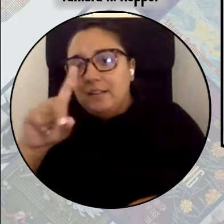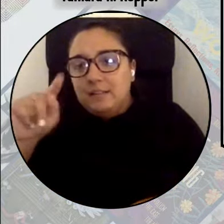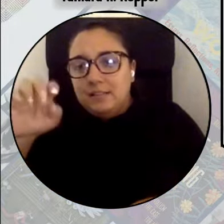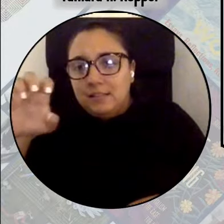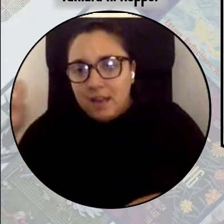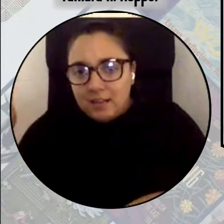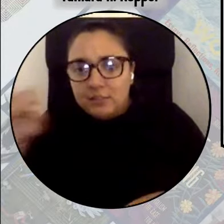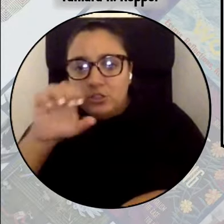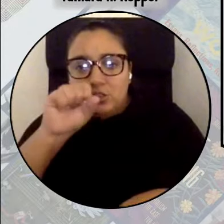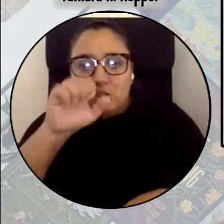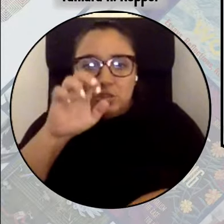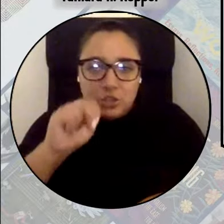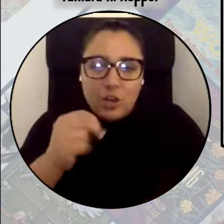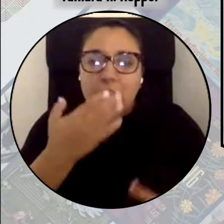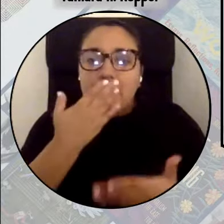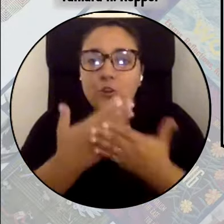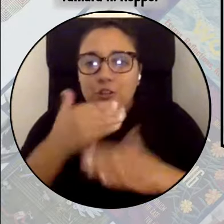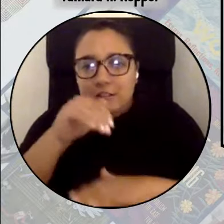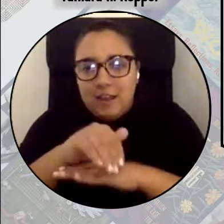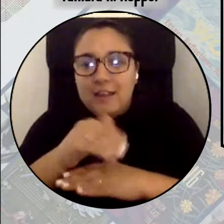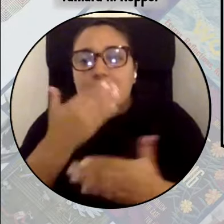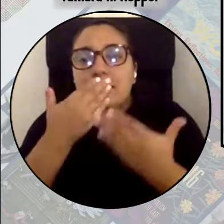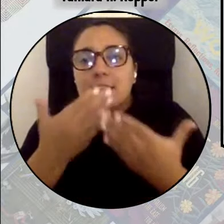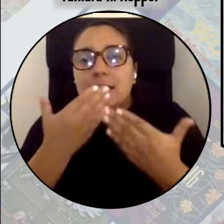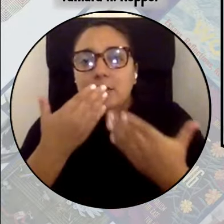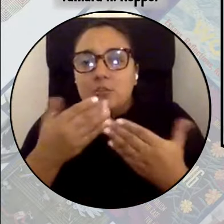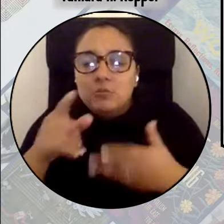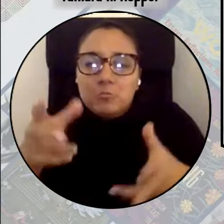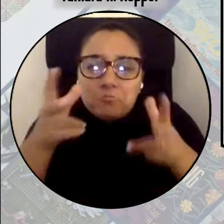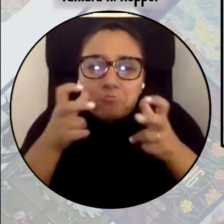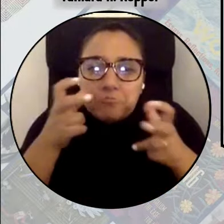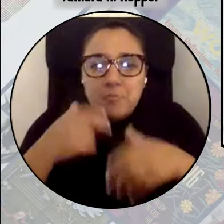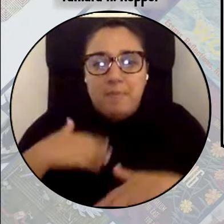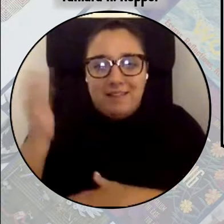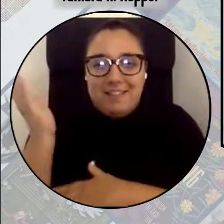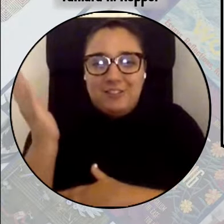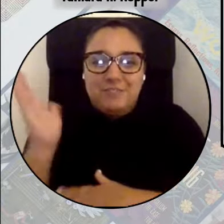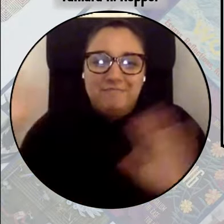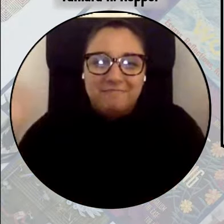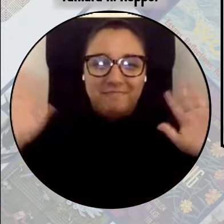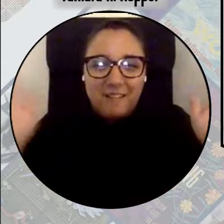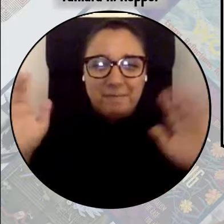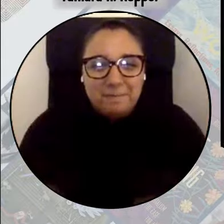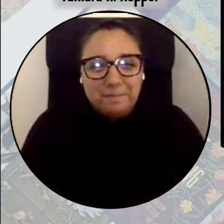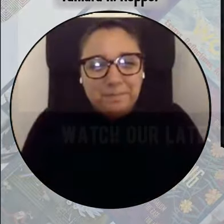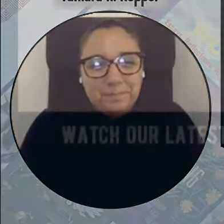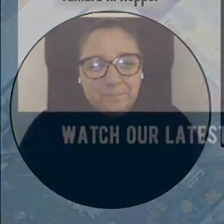have a great night and thank you for attending my lecture. Okay, bye.